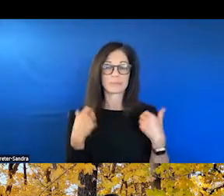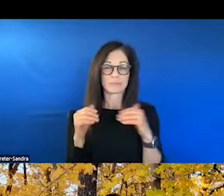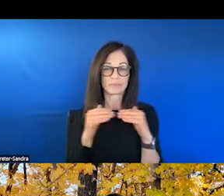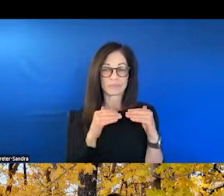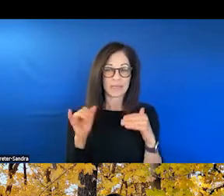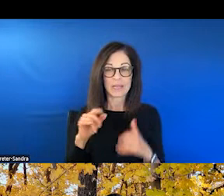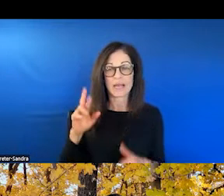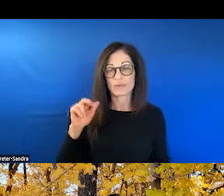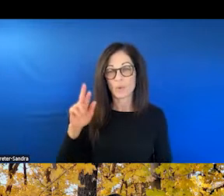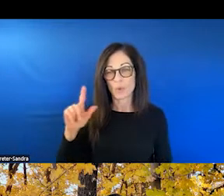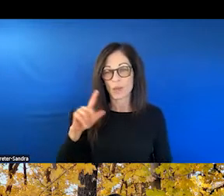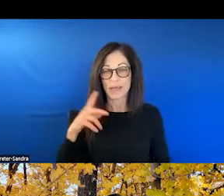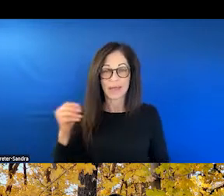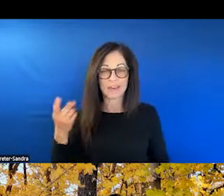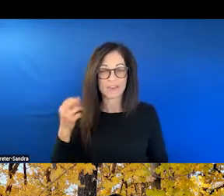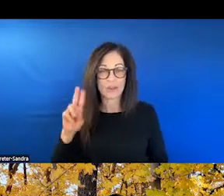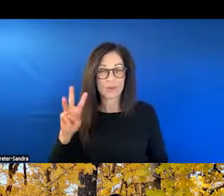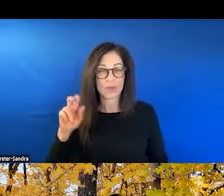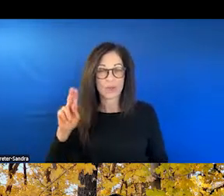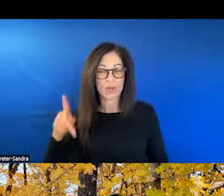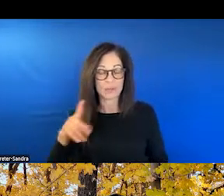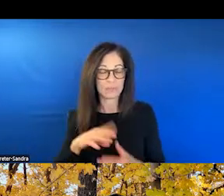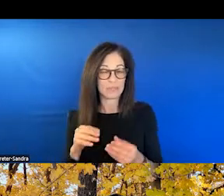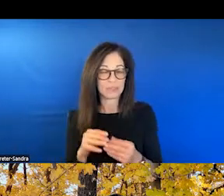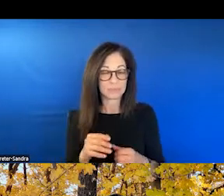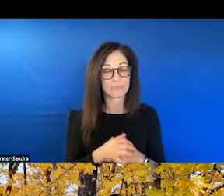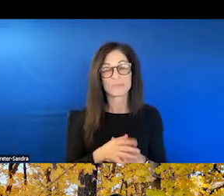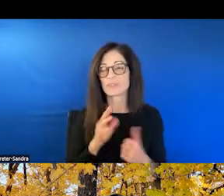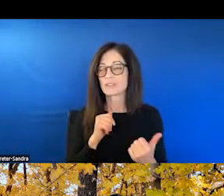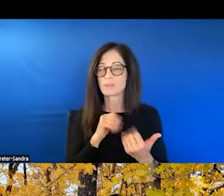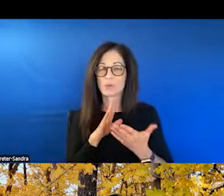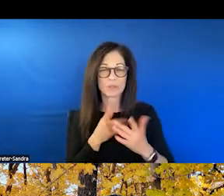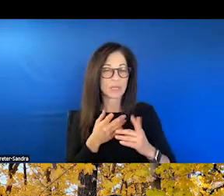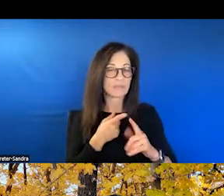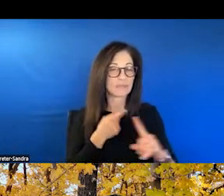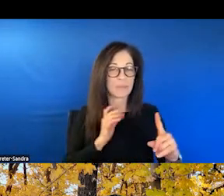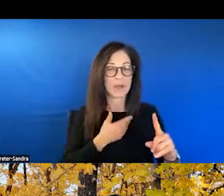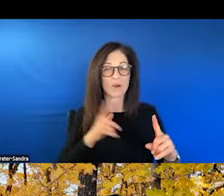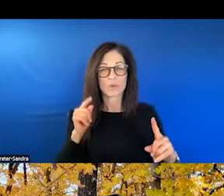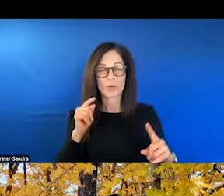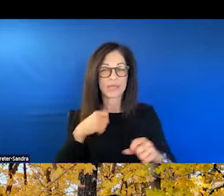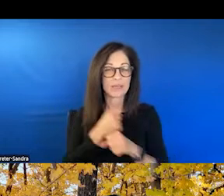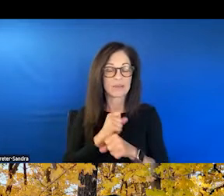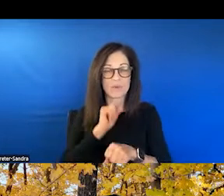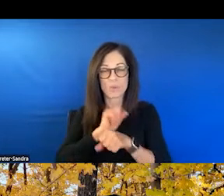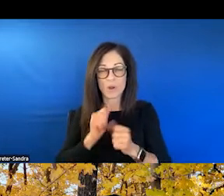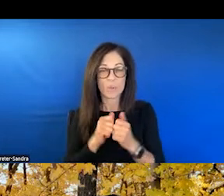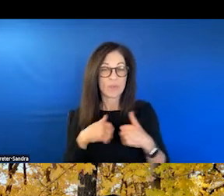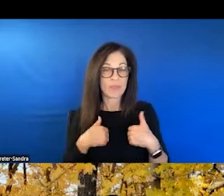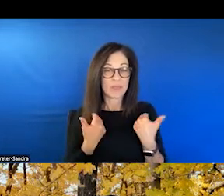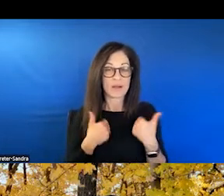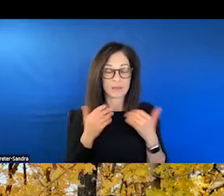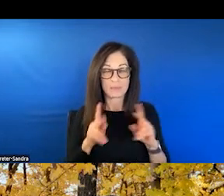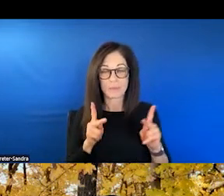said, it's an approach that emerges out of our 20 years of work with young people around youth development and